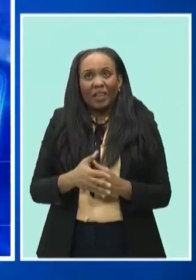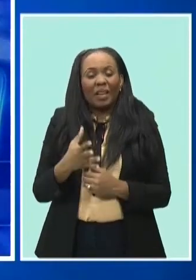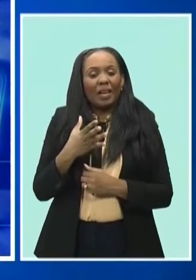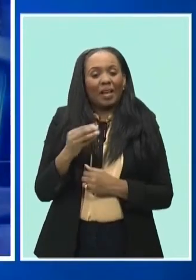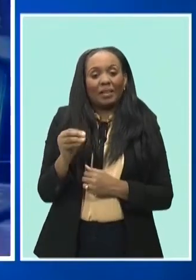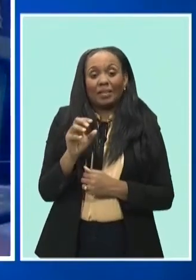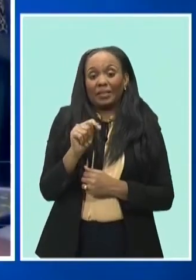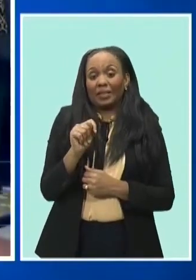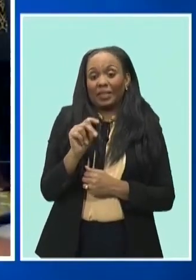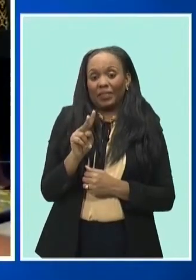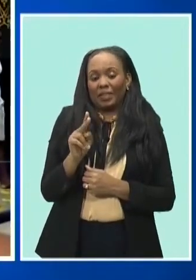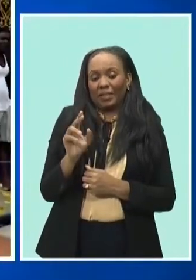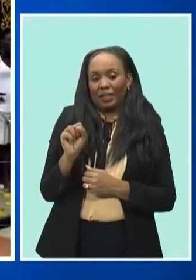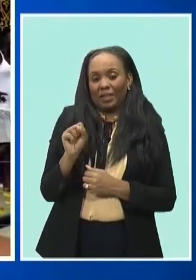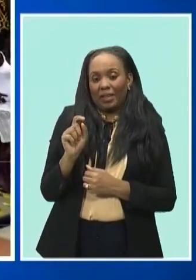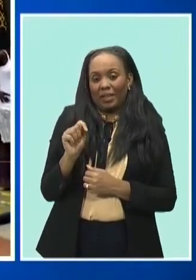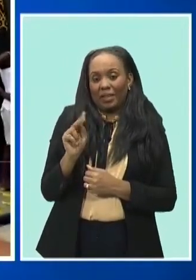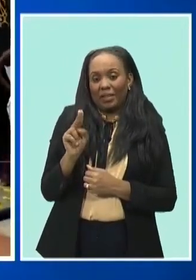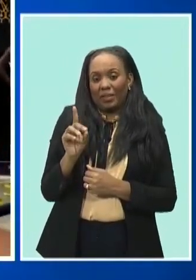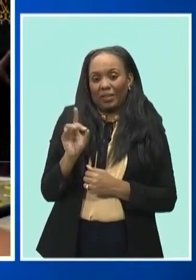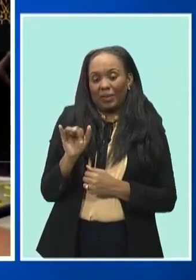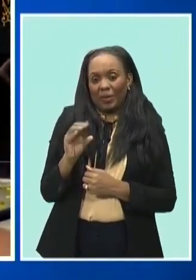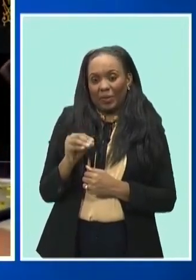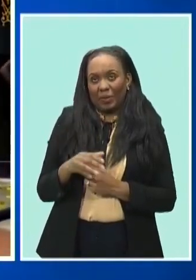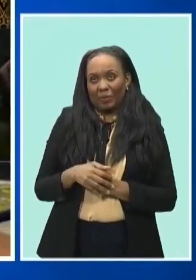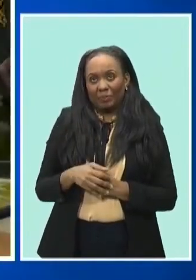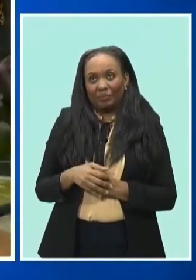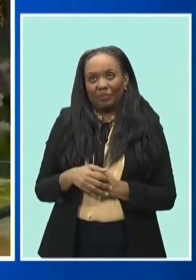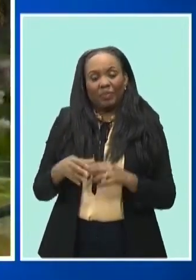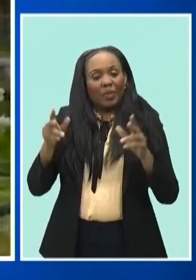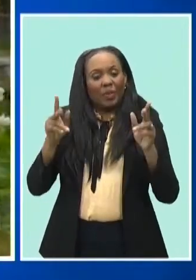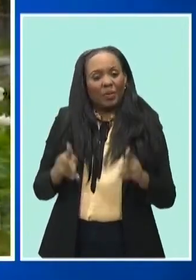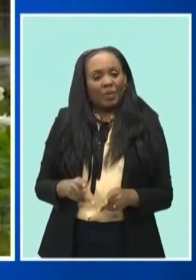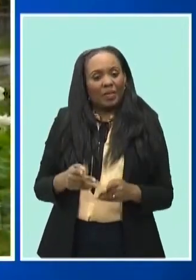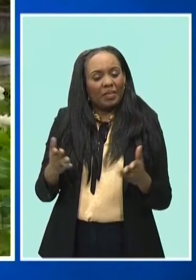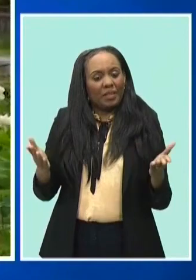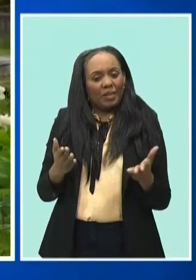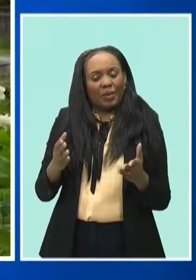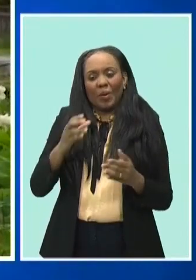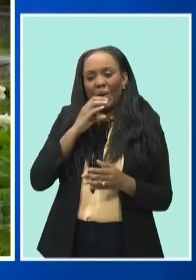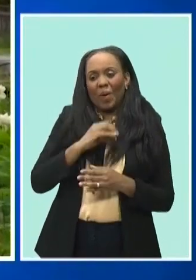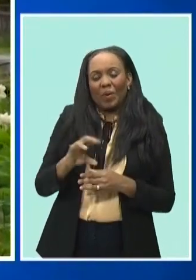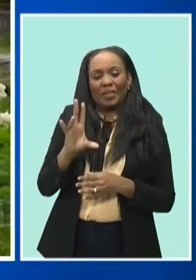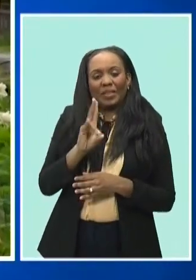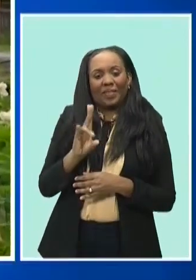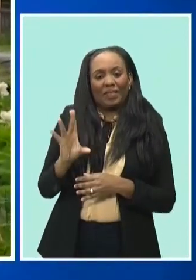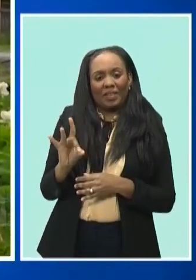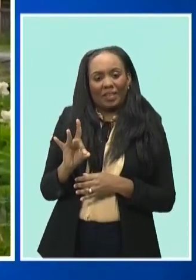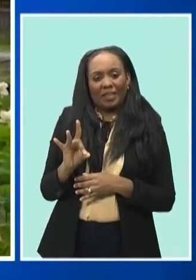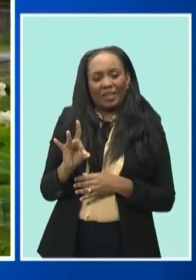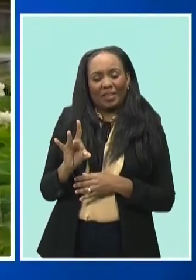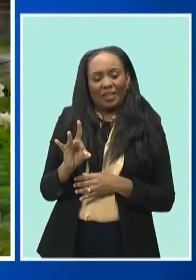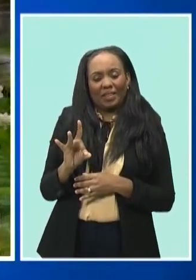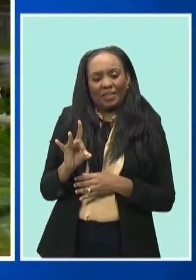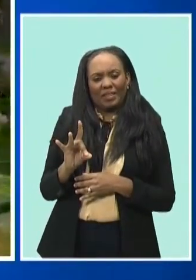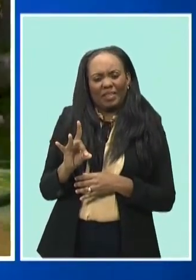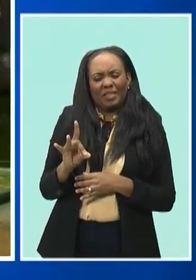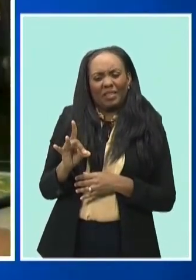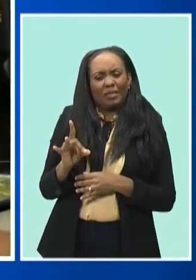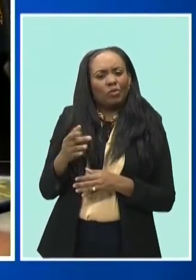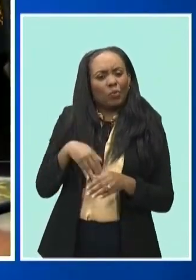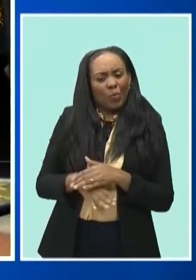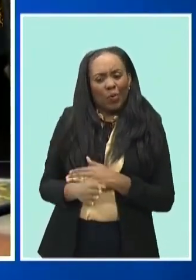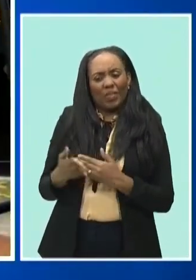Studios. 78-year-old Yvonne Somerset, who was born in Better Vernwangting, spoke about the changes she had witnessed over the